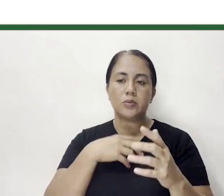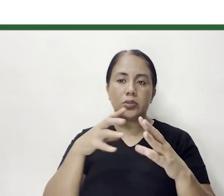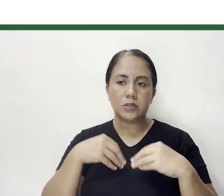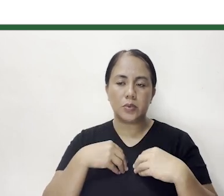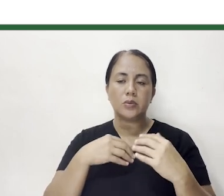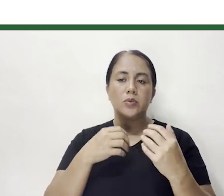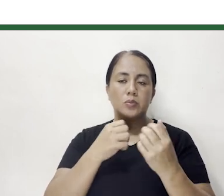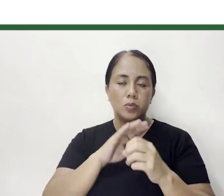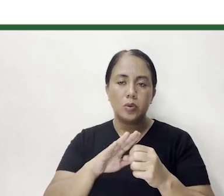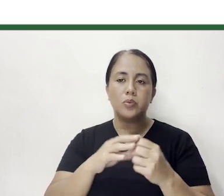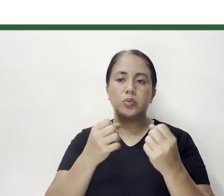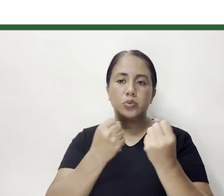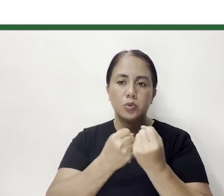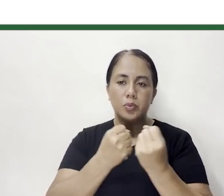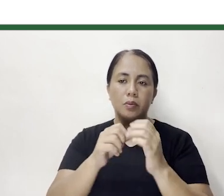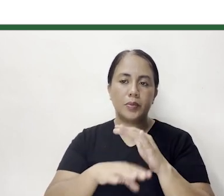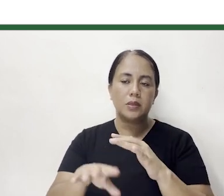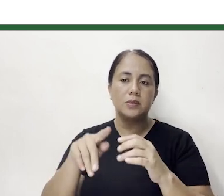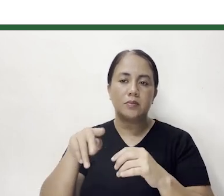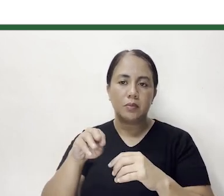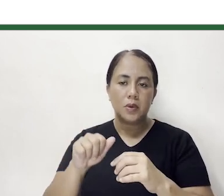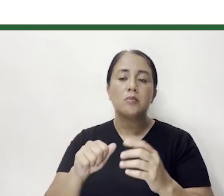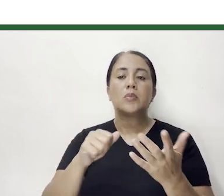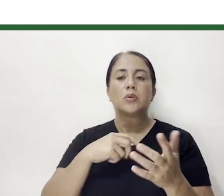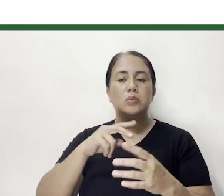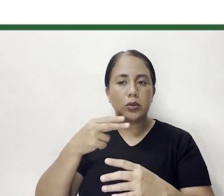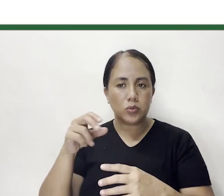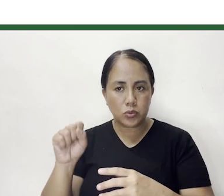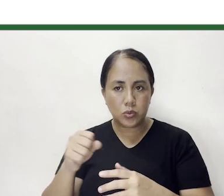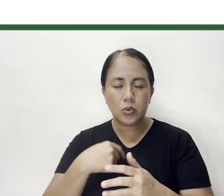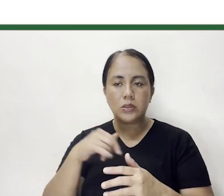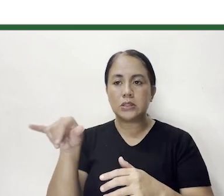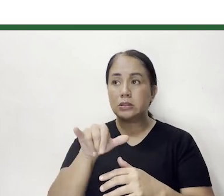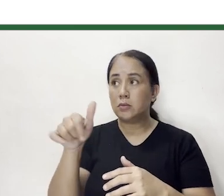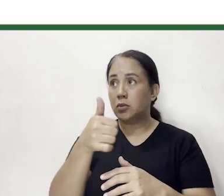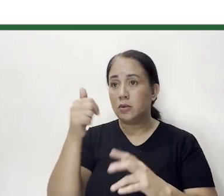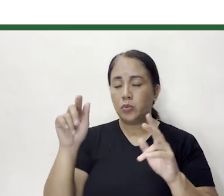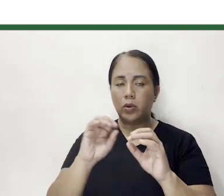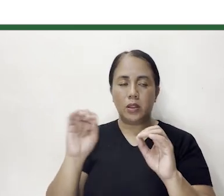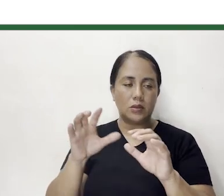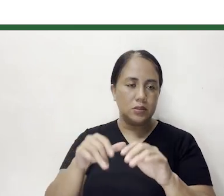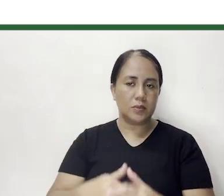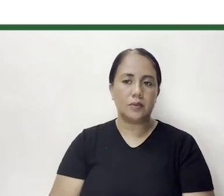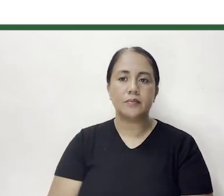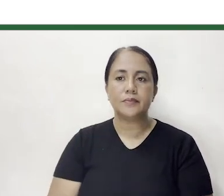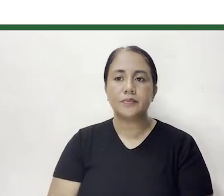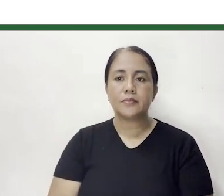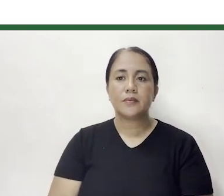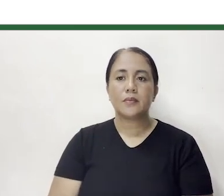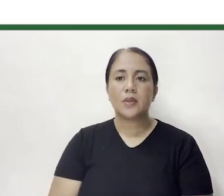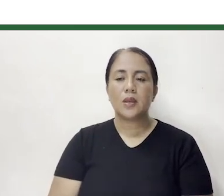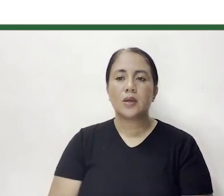access and receive equitable support to basic primary and secondary education like their peers without